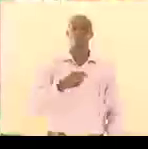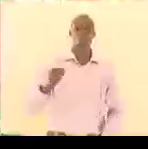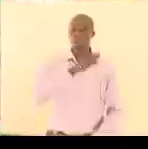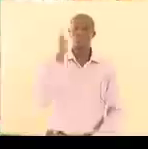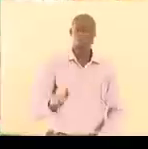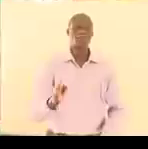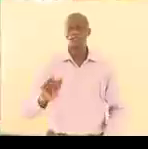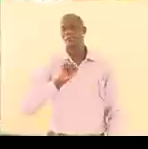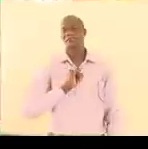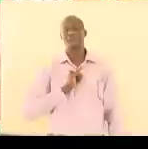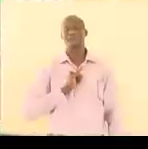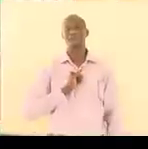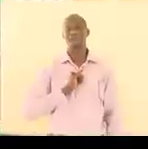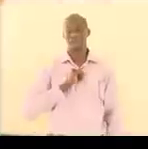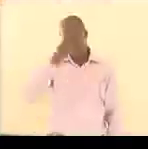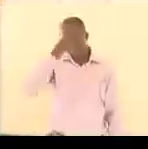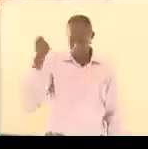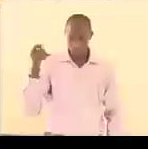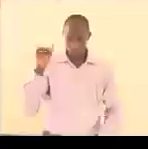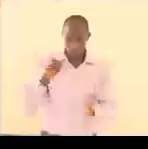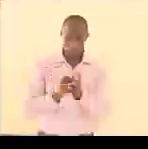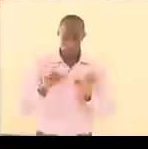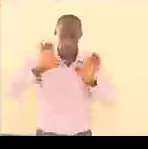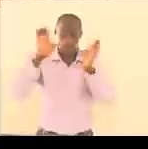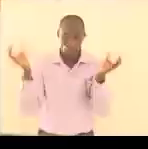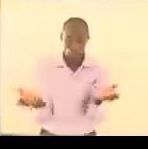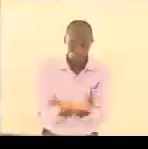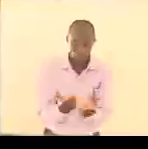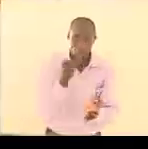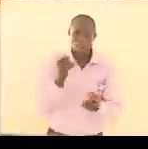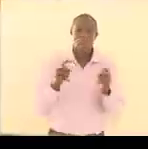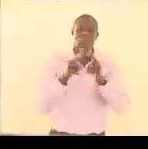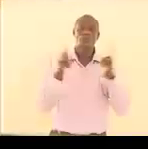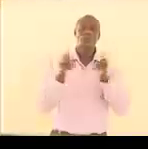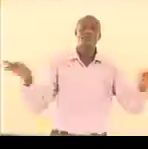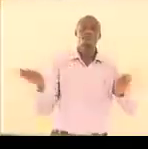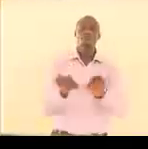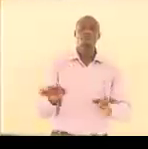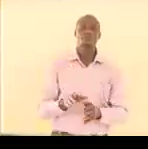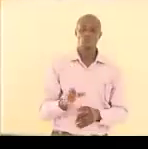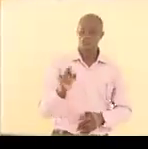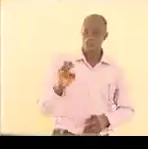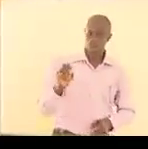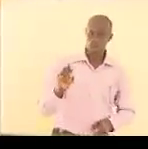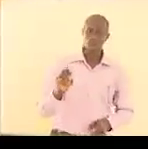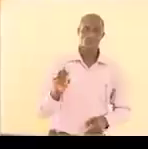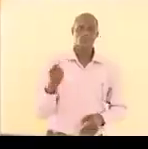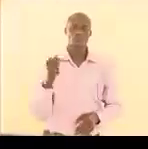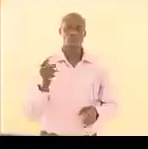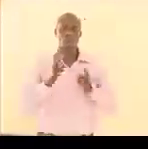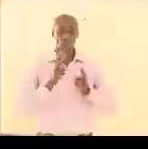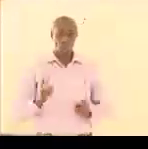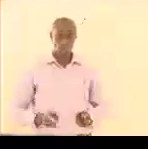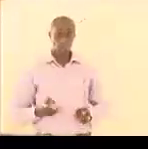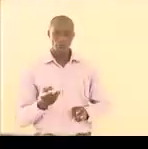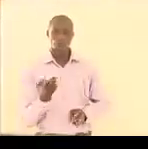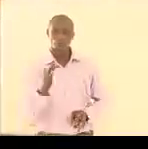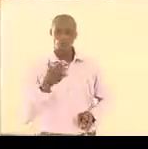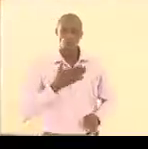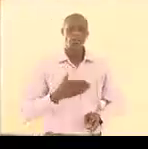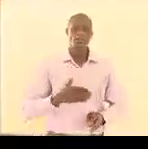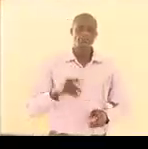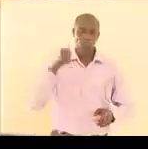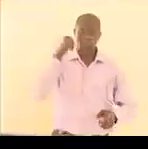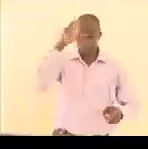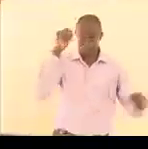We, never I. Because that community is very important. So if the welfare of